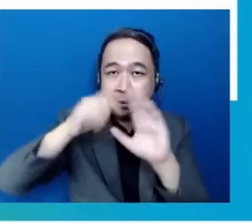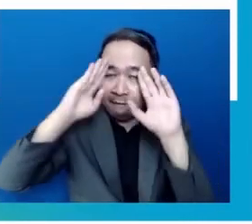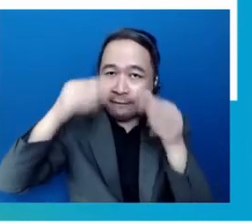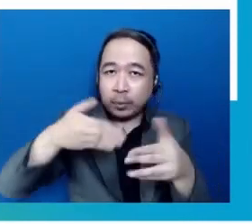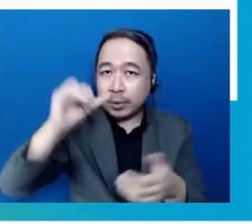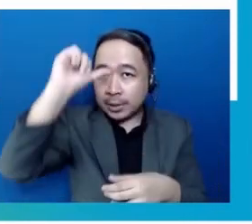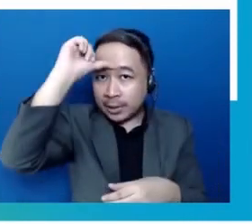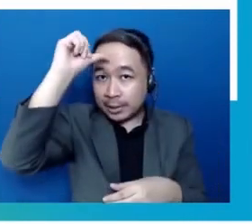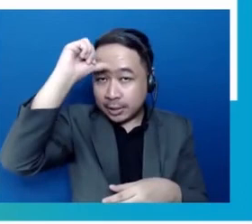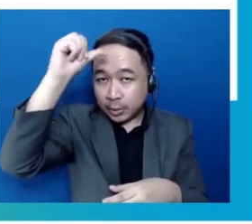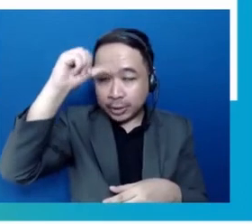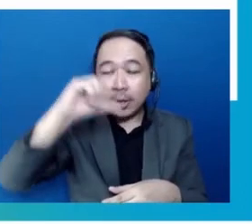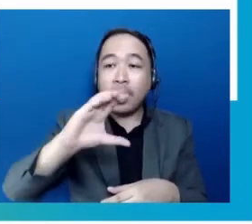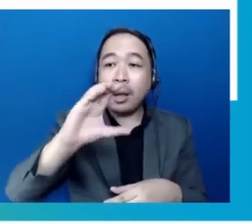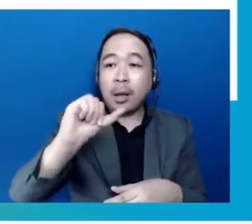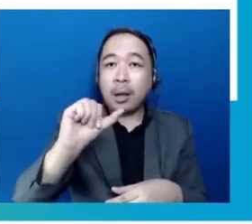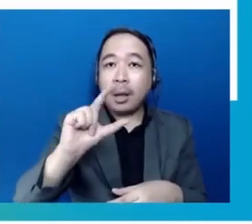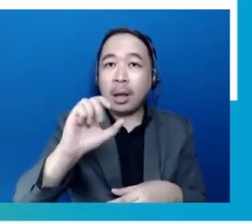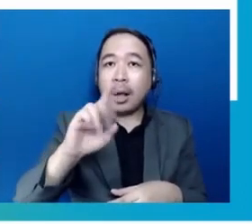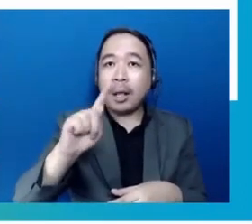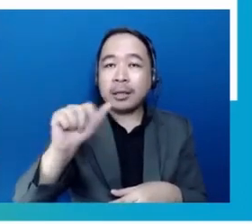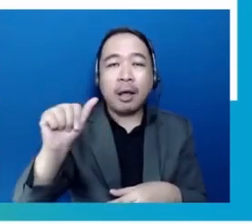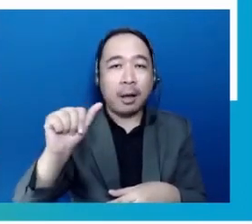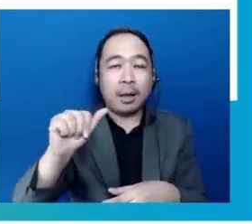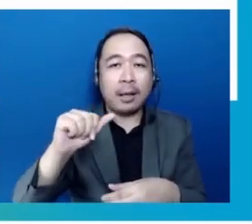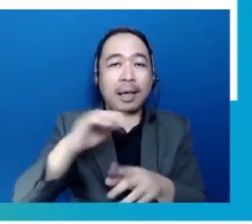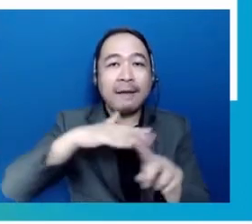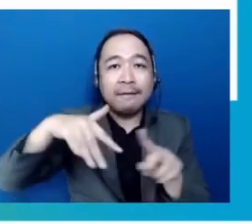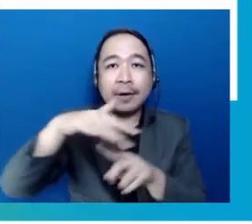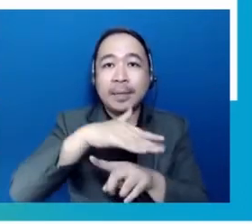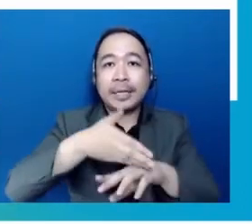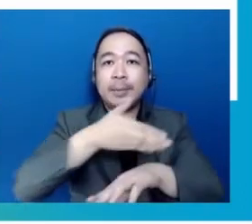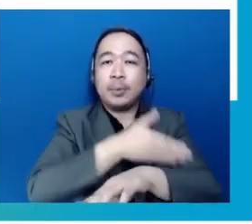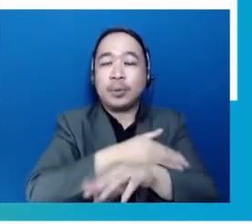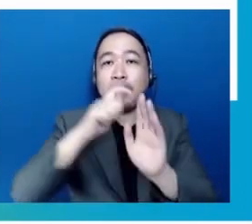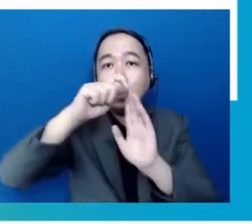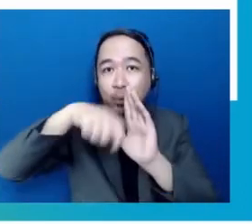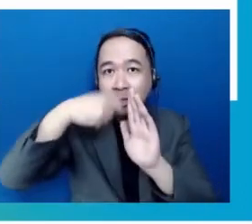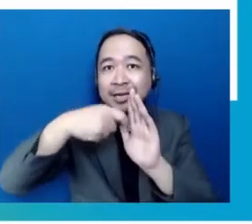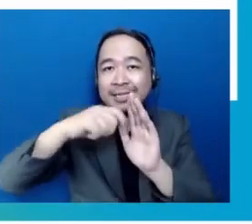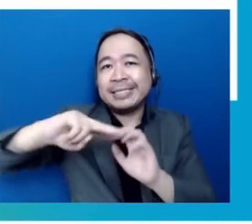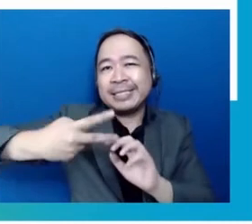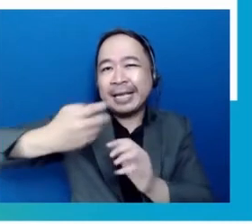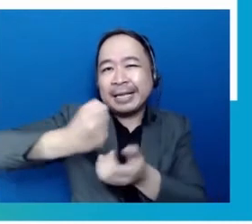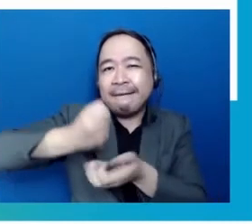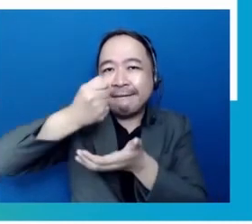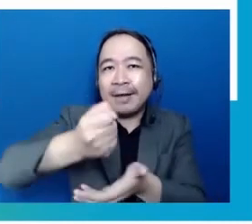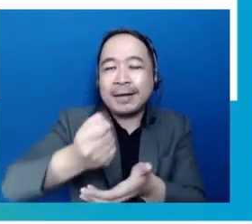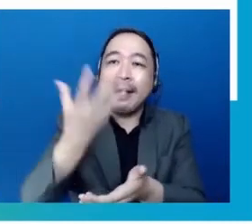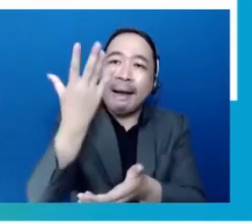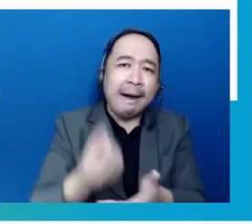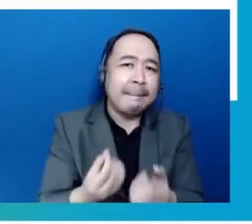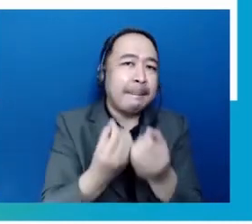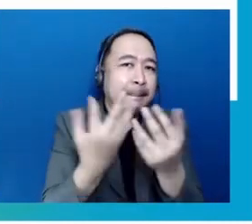the Kolkata Environmental Improvement Investment Project Tranche 2. There are multiple street vendors who sell